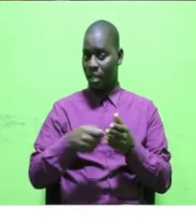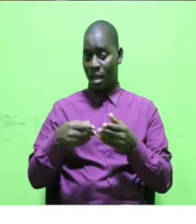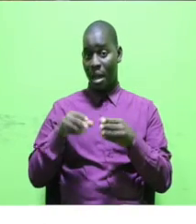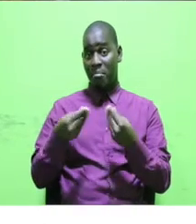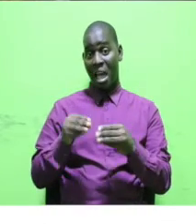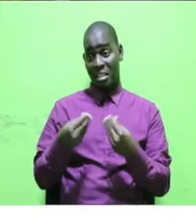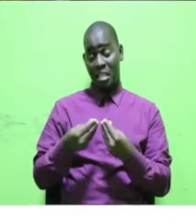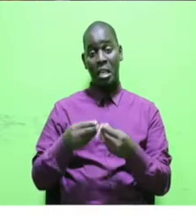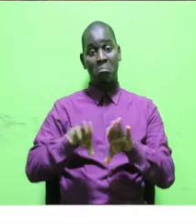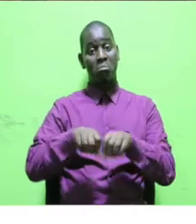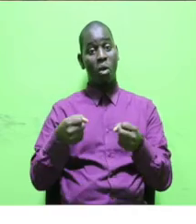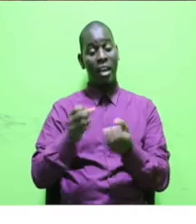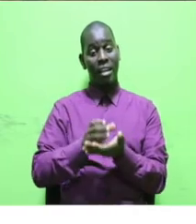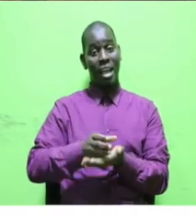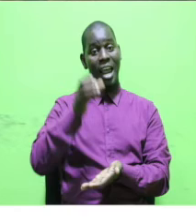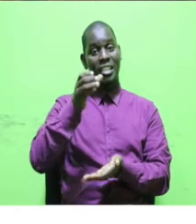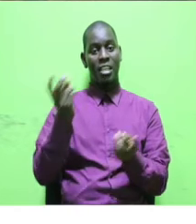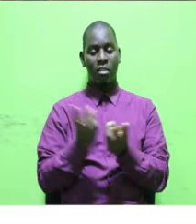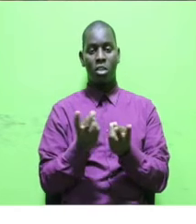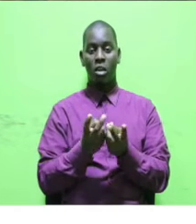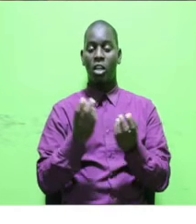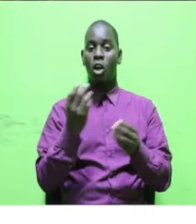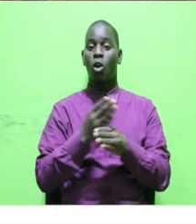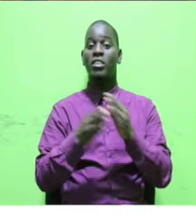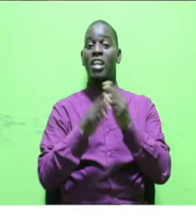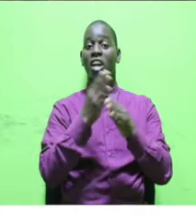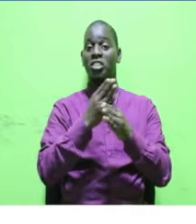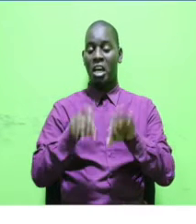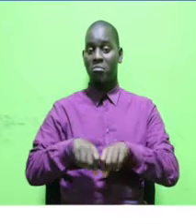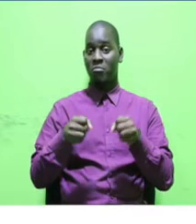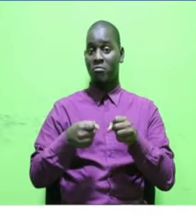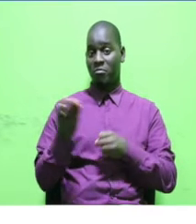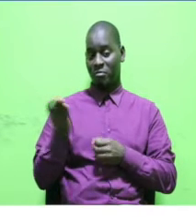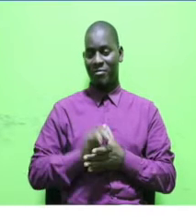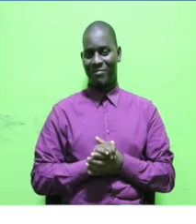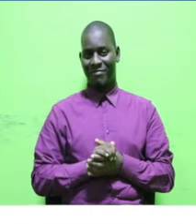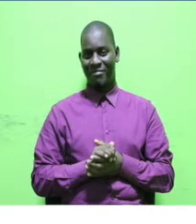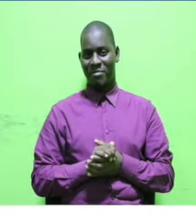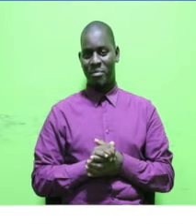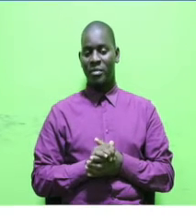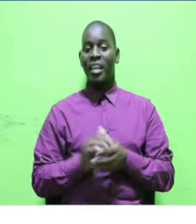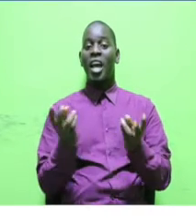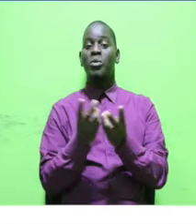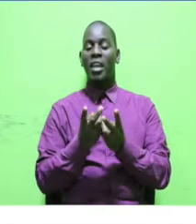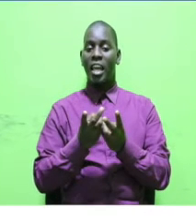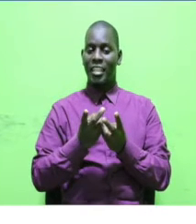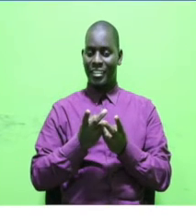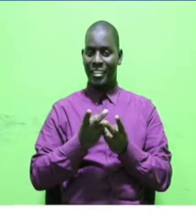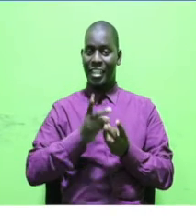plastics, broken glasses, and construction wastes. Another type is liquid